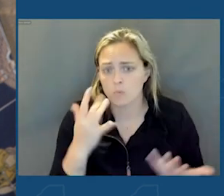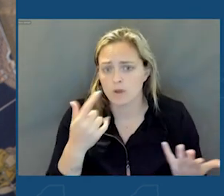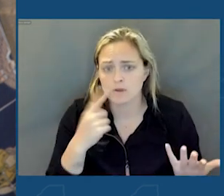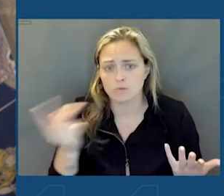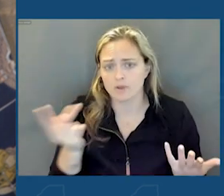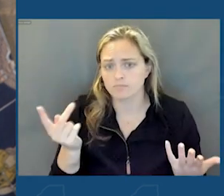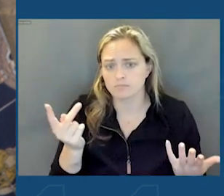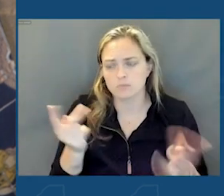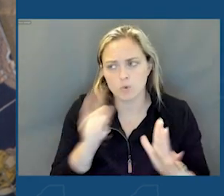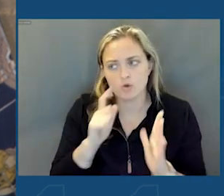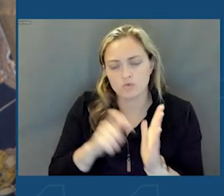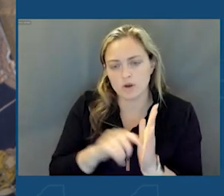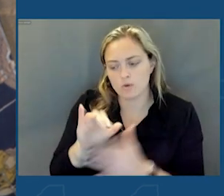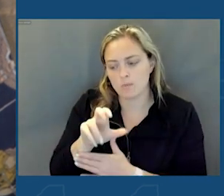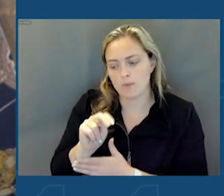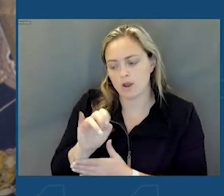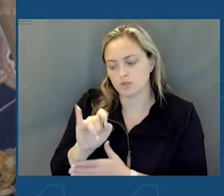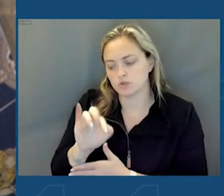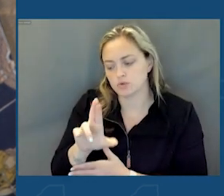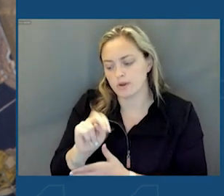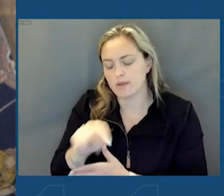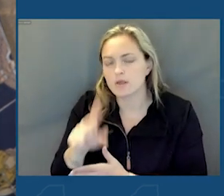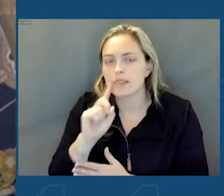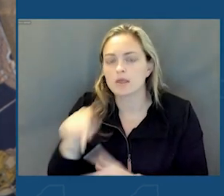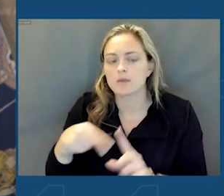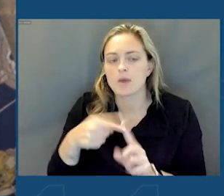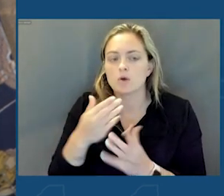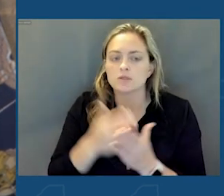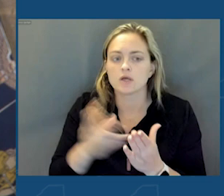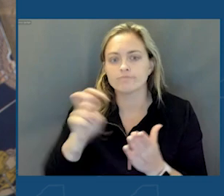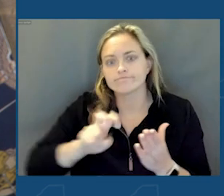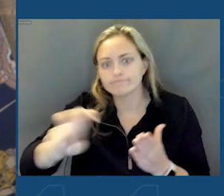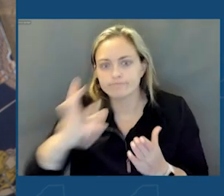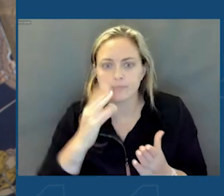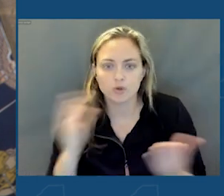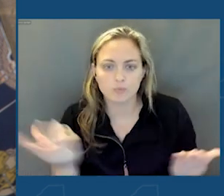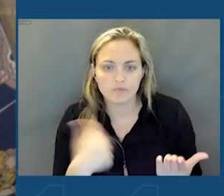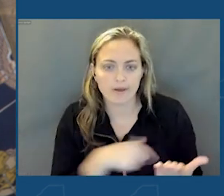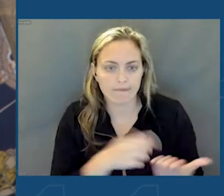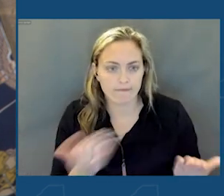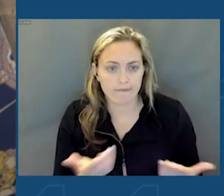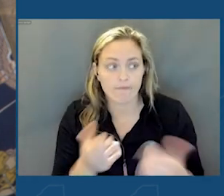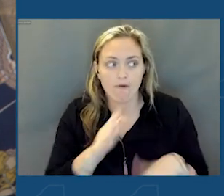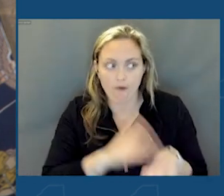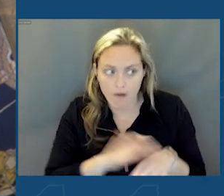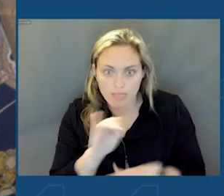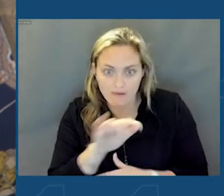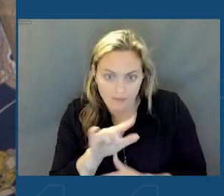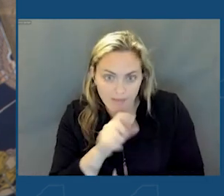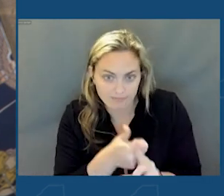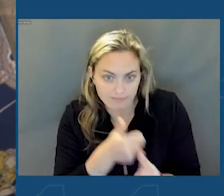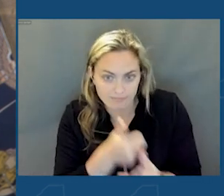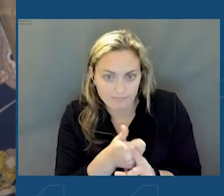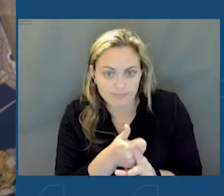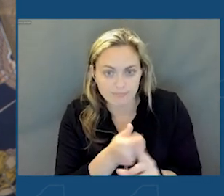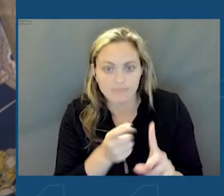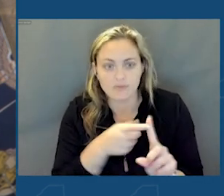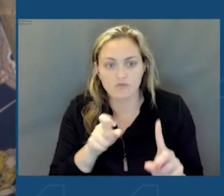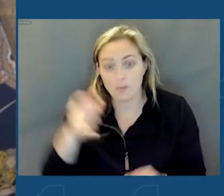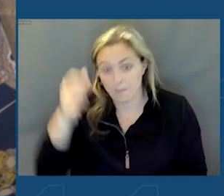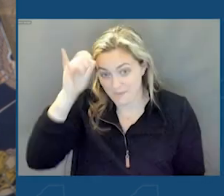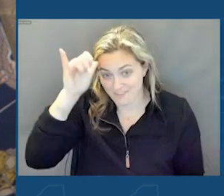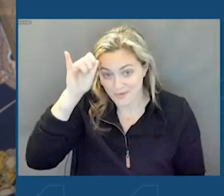want to recognize Brian Stratton, because I was thinking about some journeys Bill and I have made here on the canal, all the way from